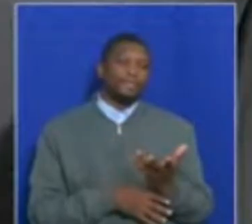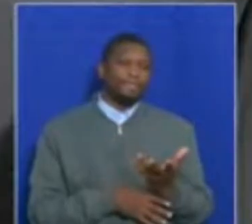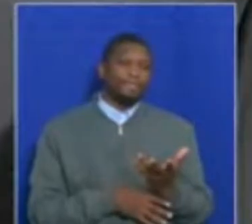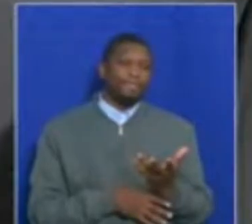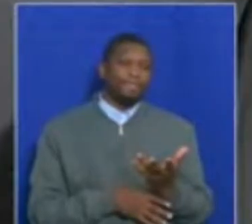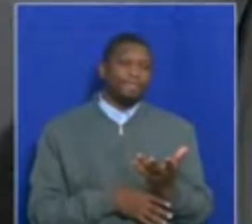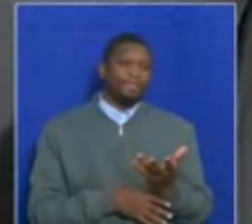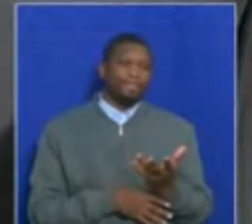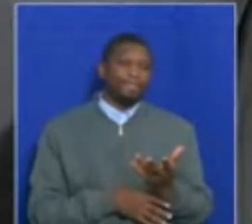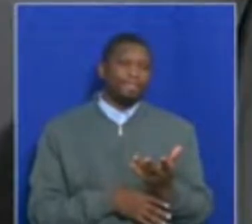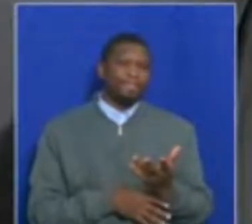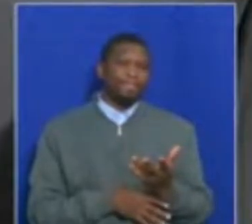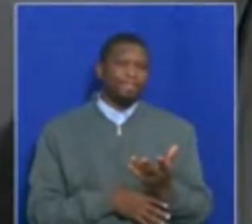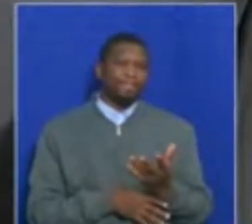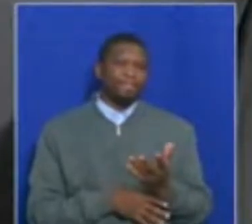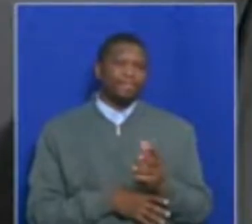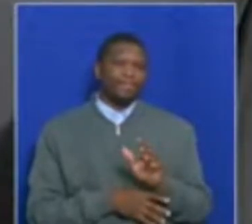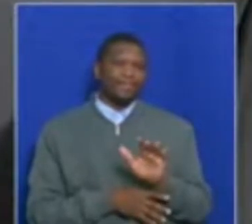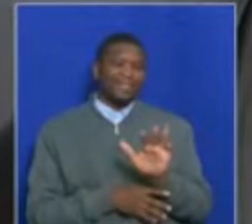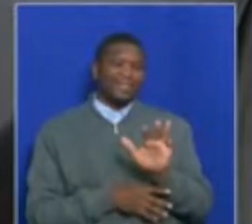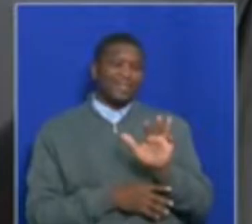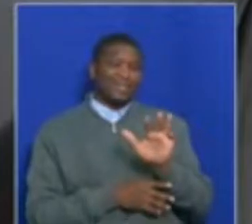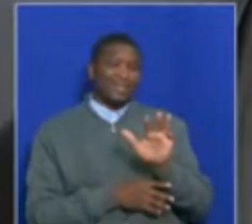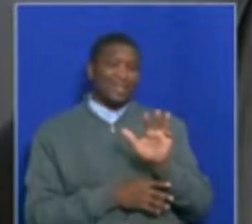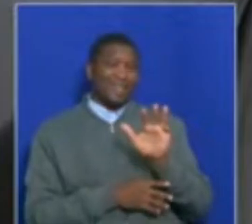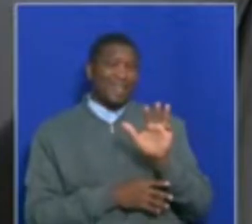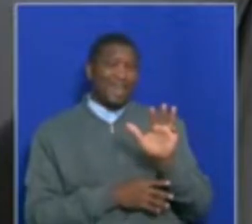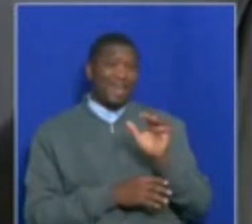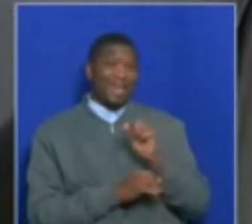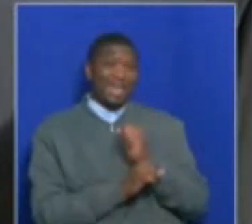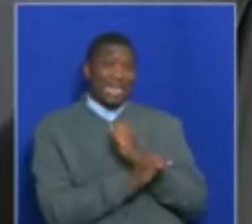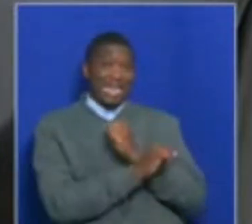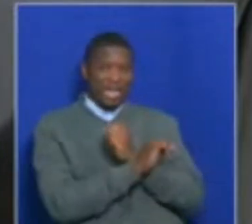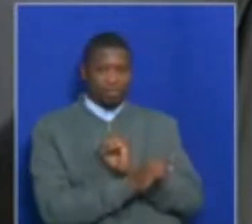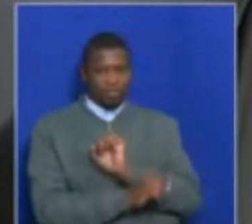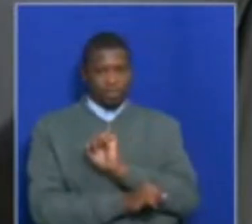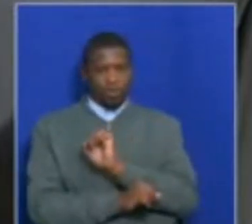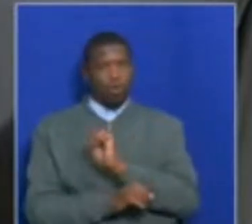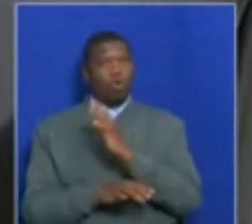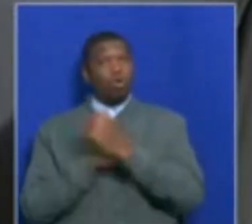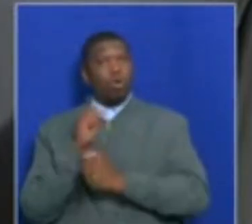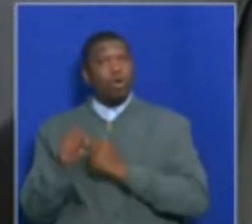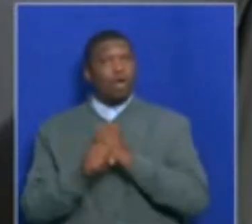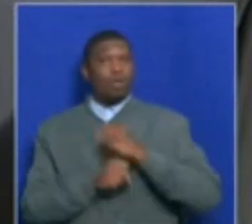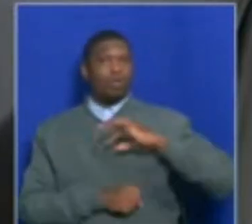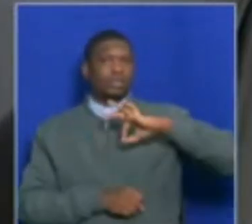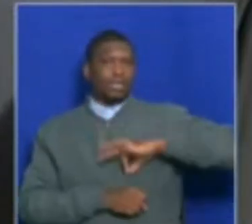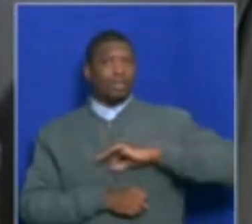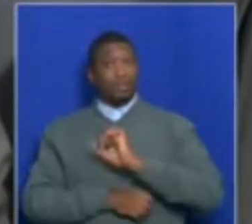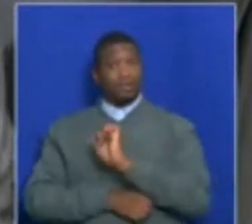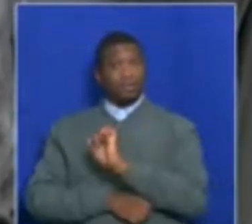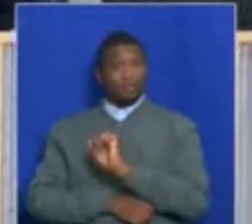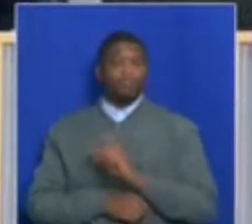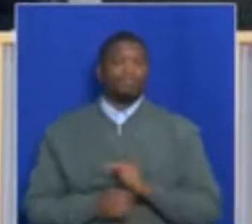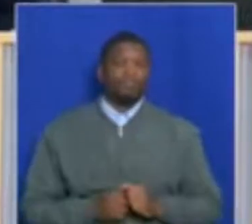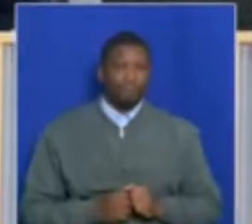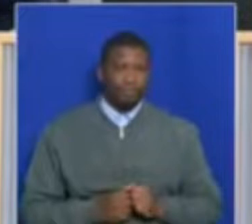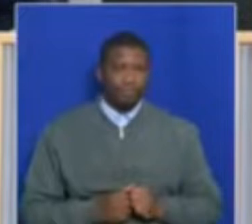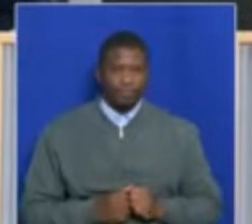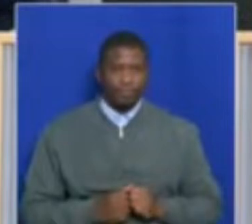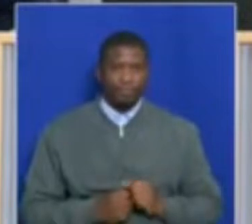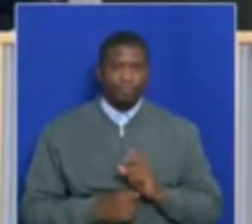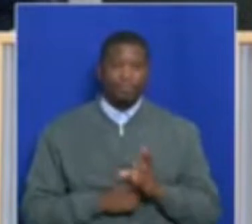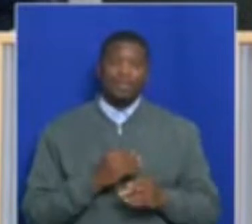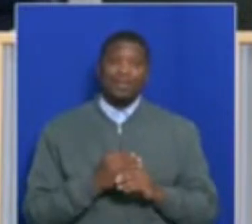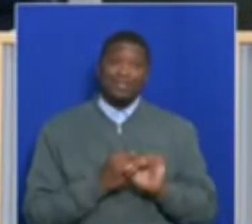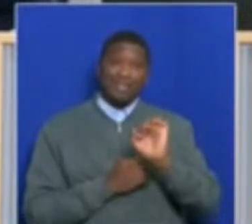9 times the annual salary, annual take-home pay. And then that confirmation from